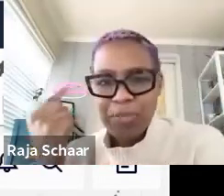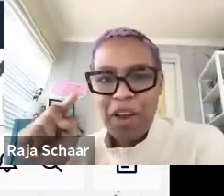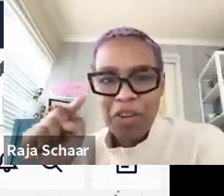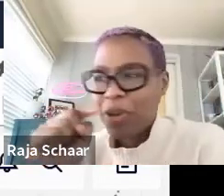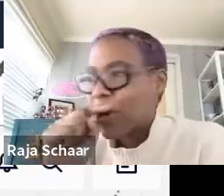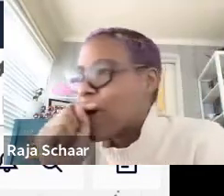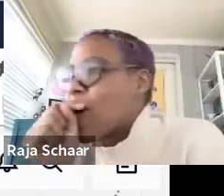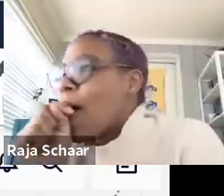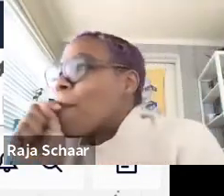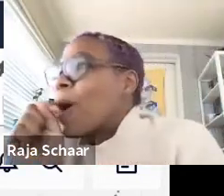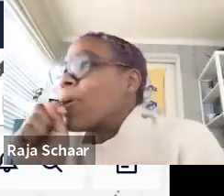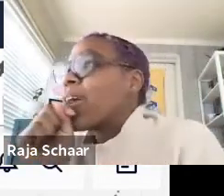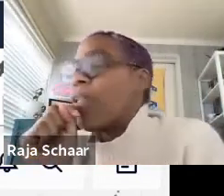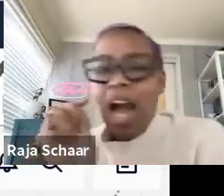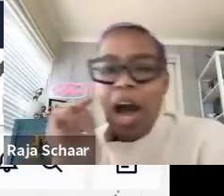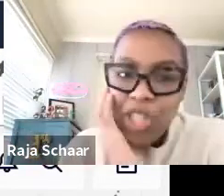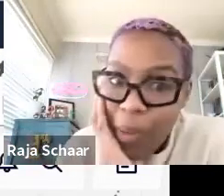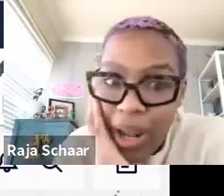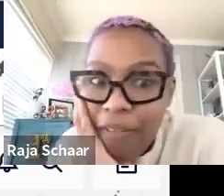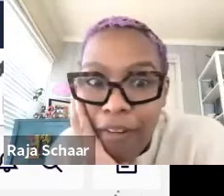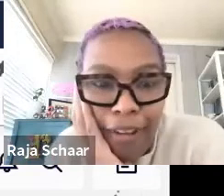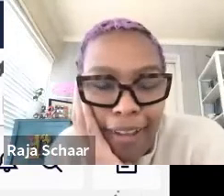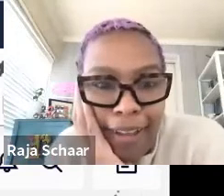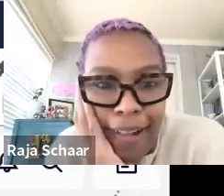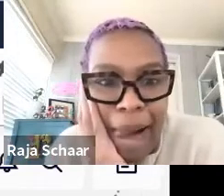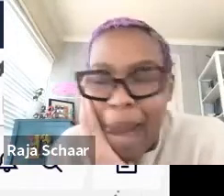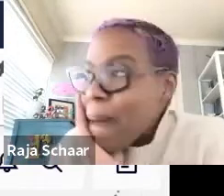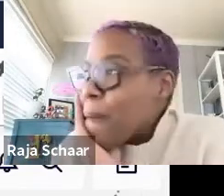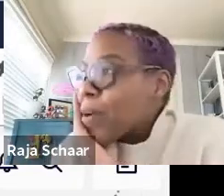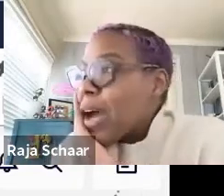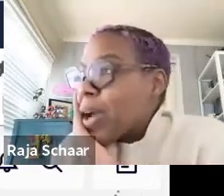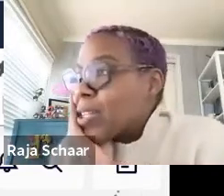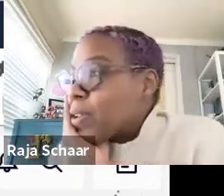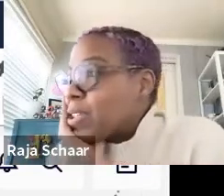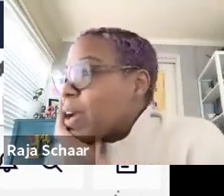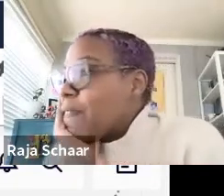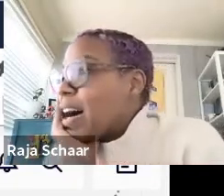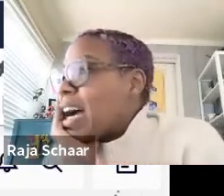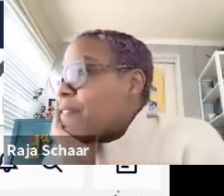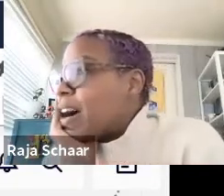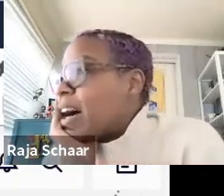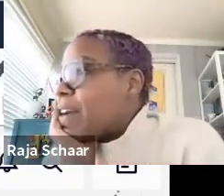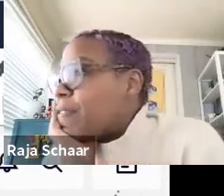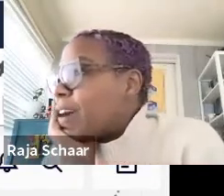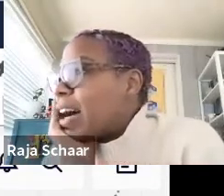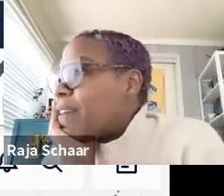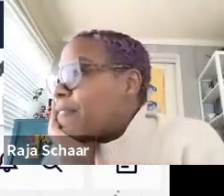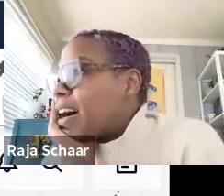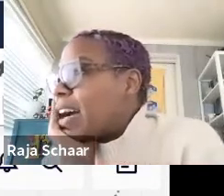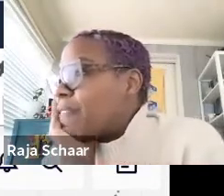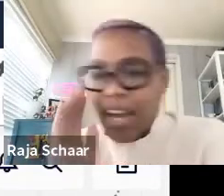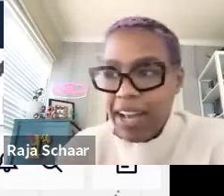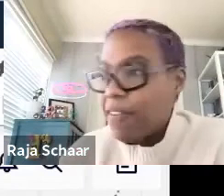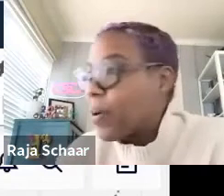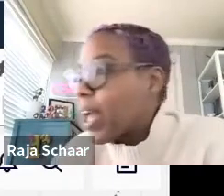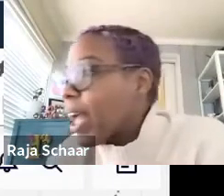so we should be comfortable here. Public health, how much do we want to have? Okay, so let's see, we got 5, 5, 5,